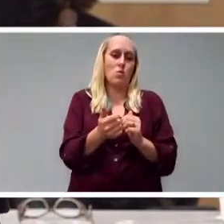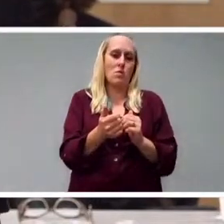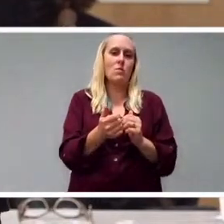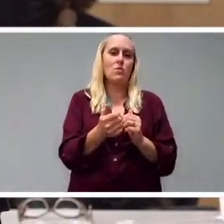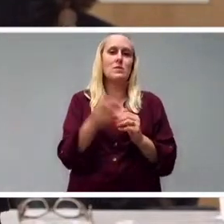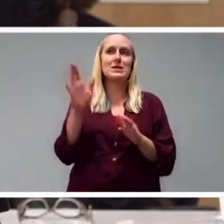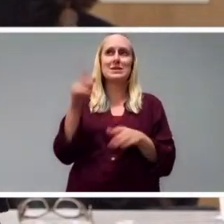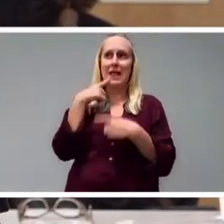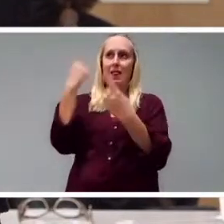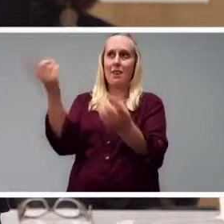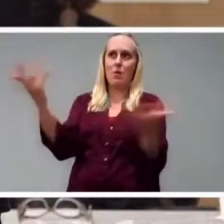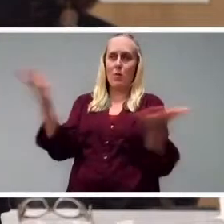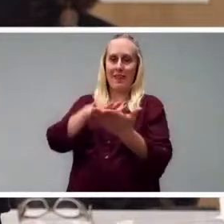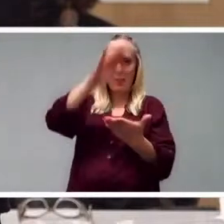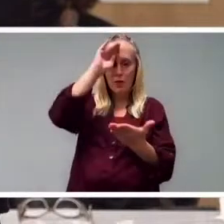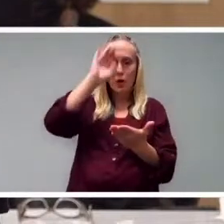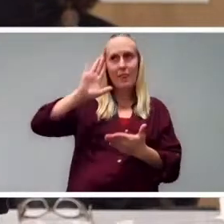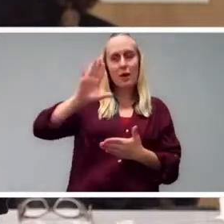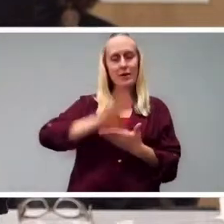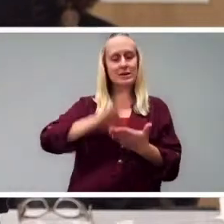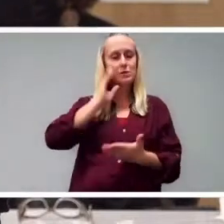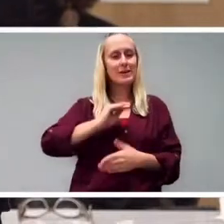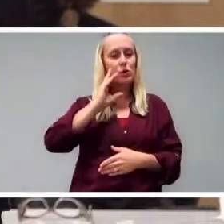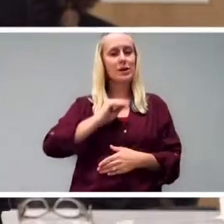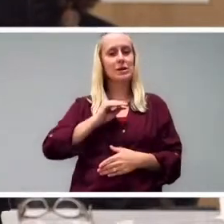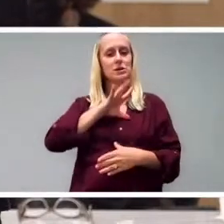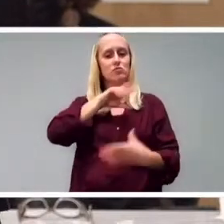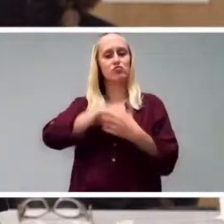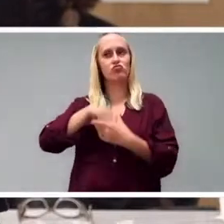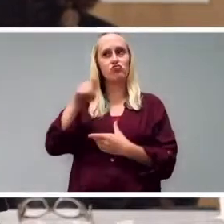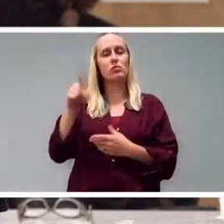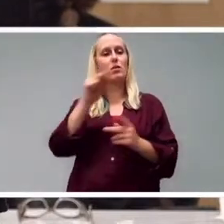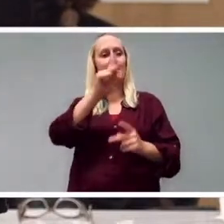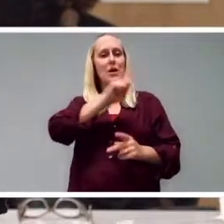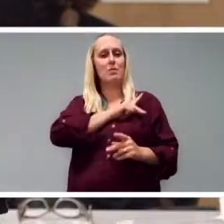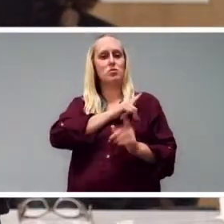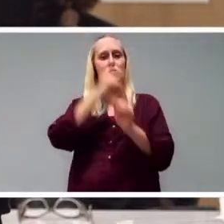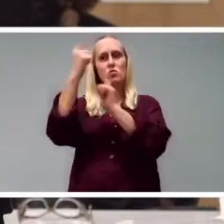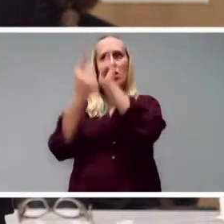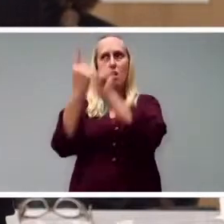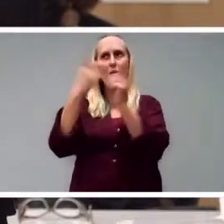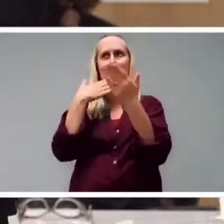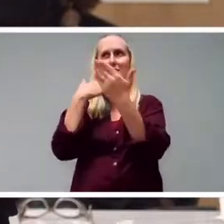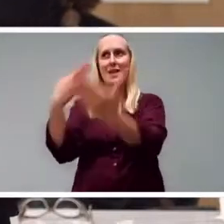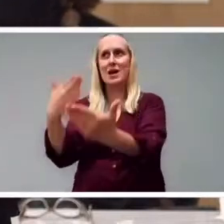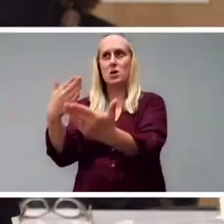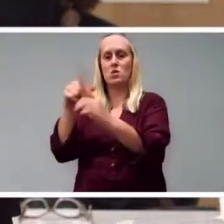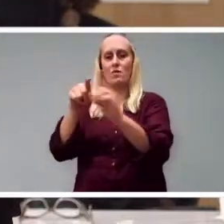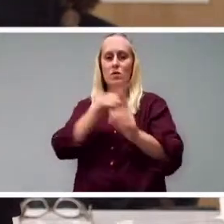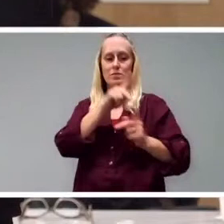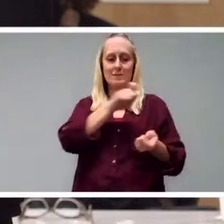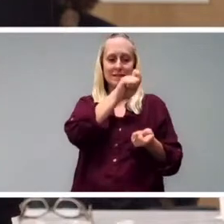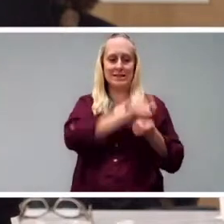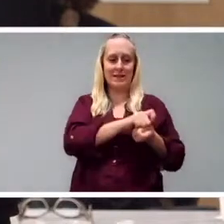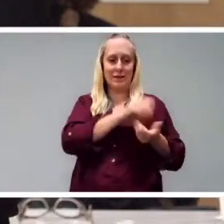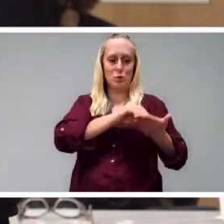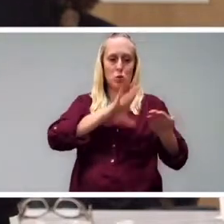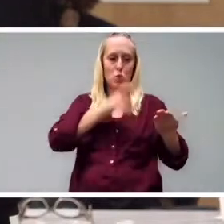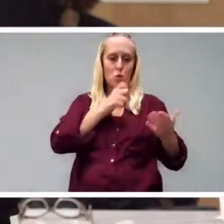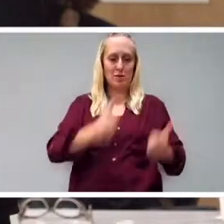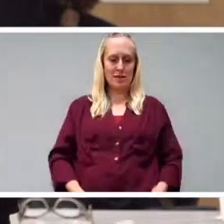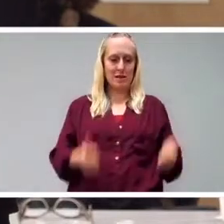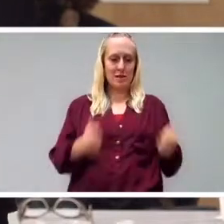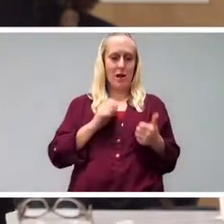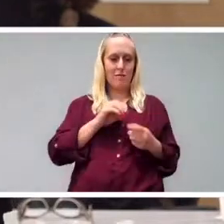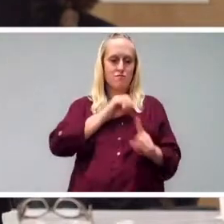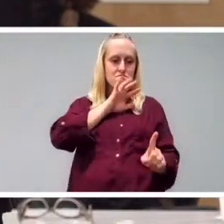what they learned and what their experience was. So it's a kind of a personal one-on-one thank you from an individual student whose life was changed by the opportunity